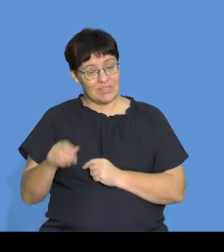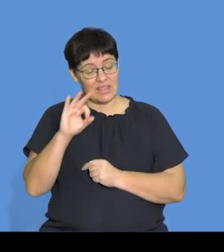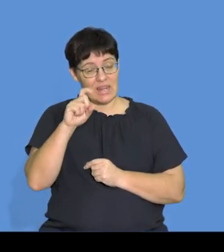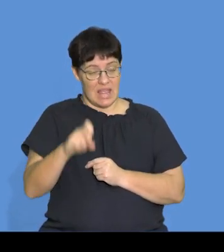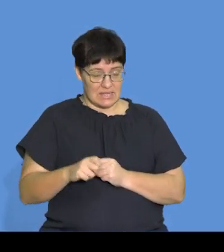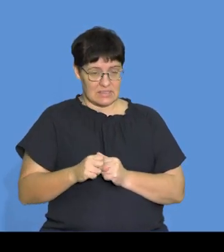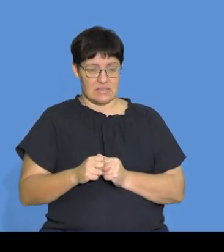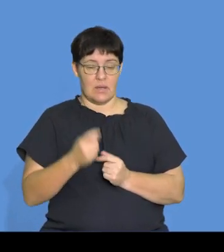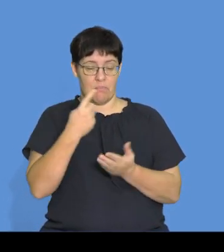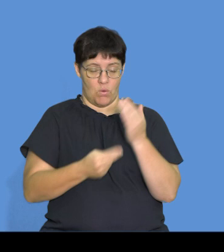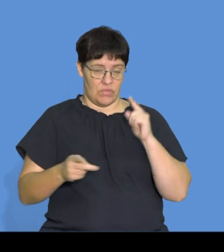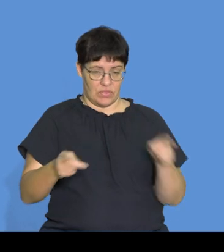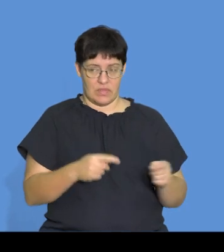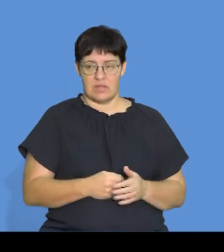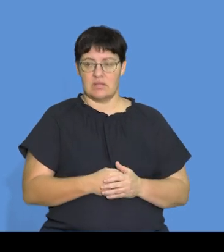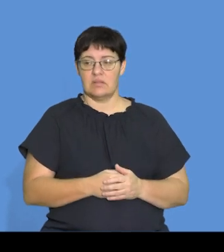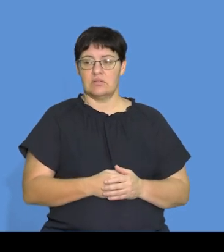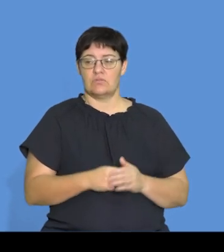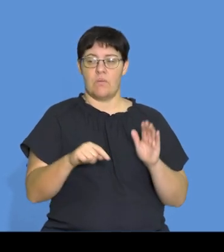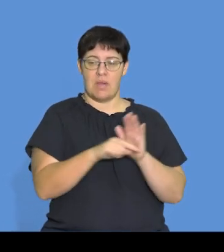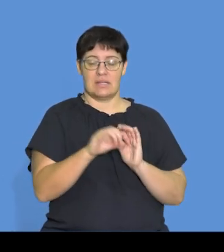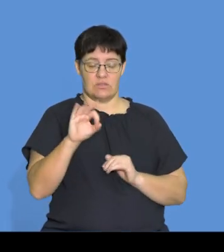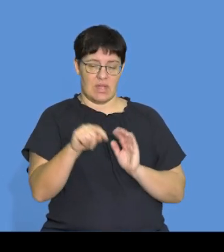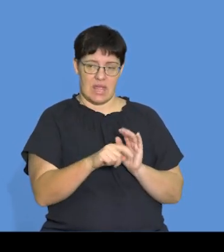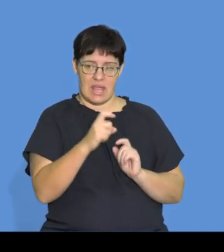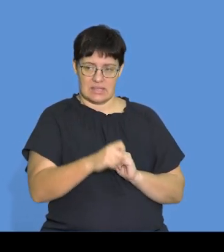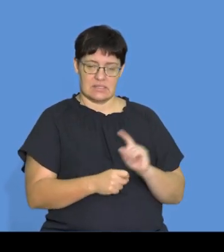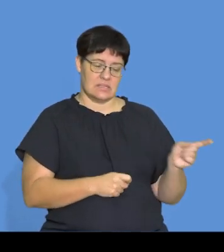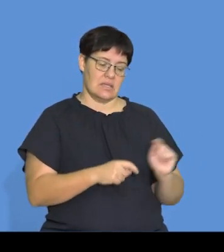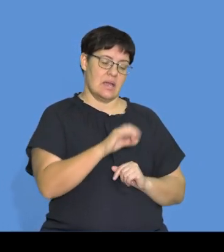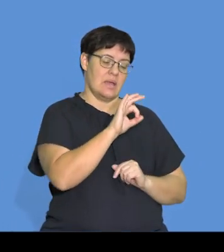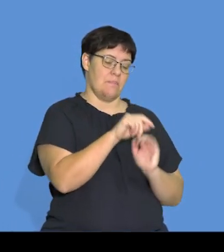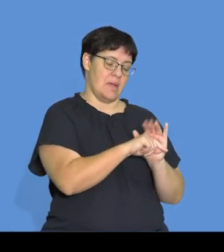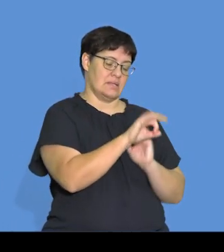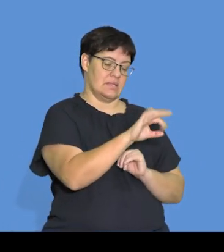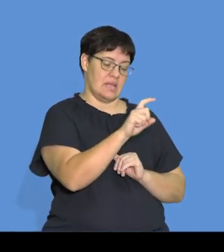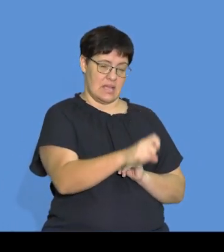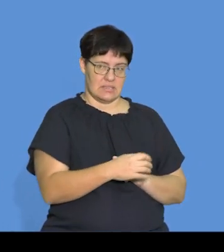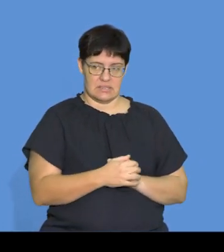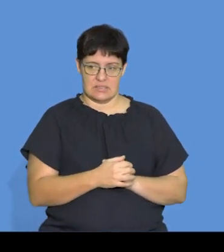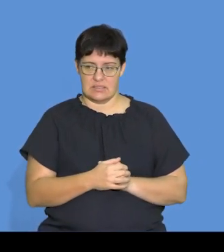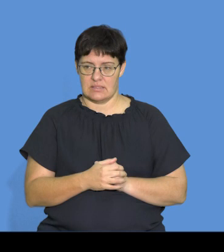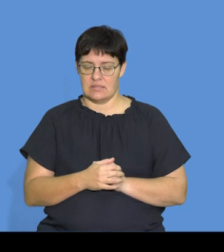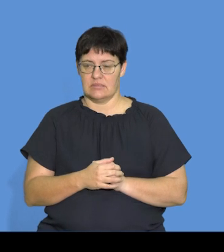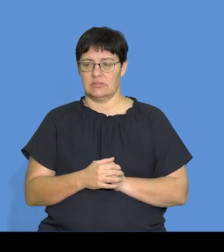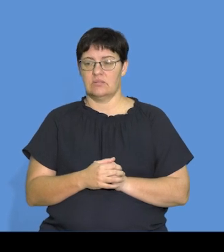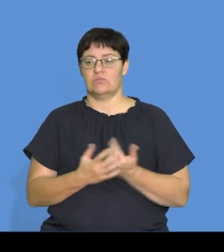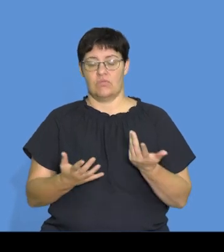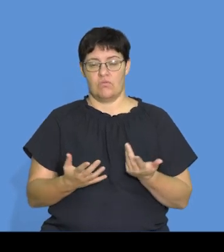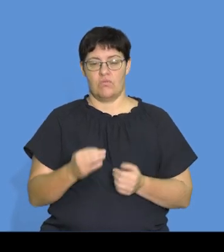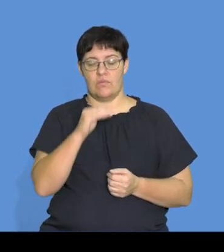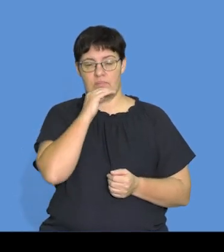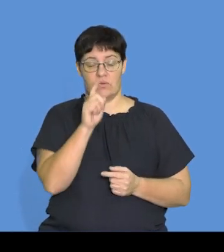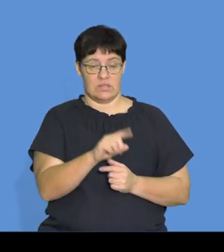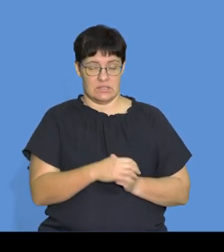both sides will be minus 3x, and it will be minus 3x on this side. So this will